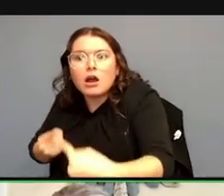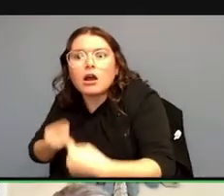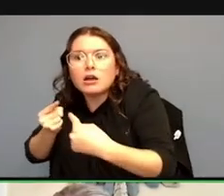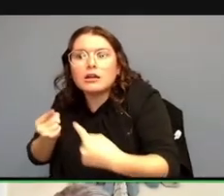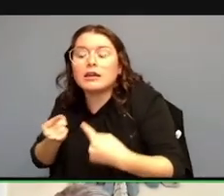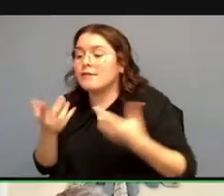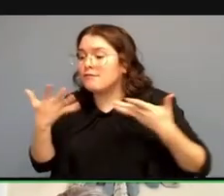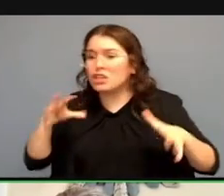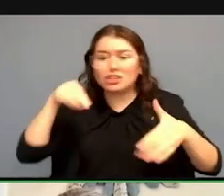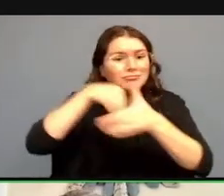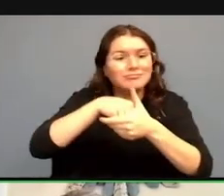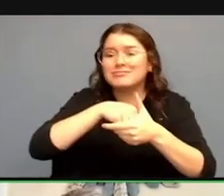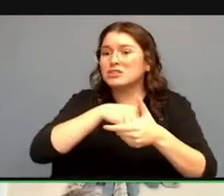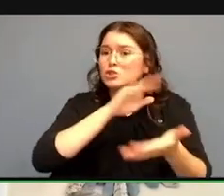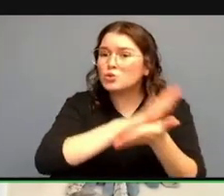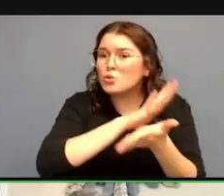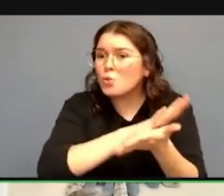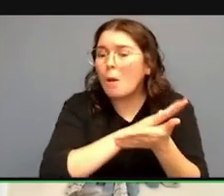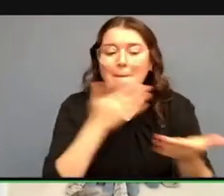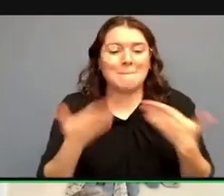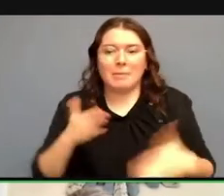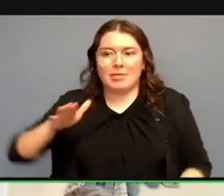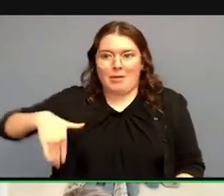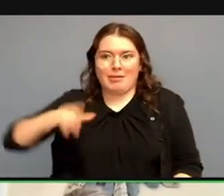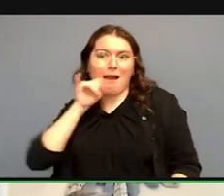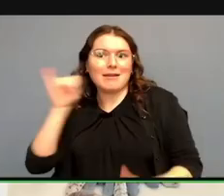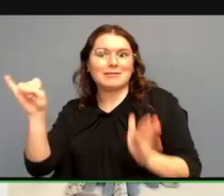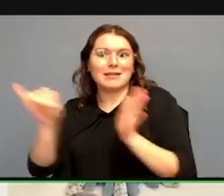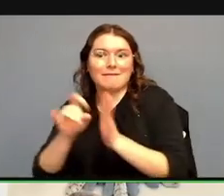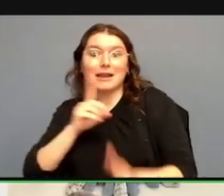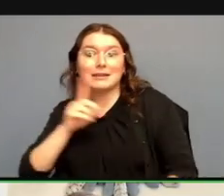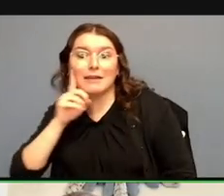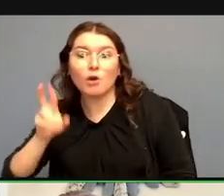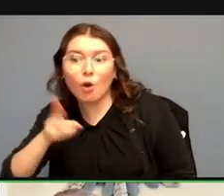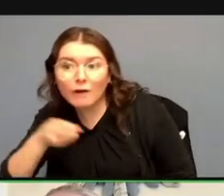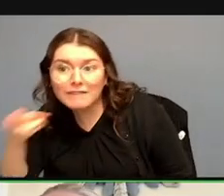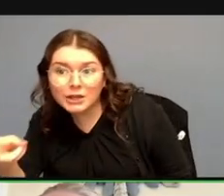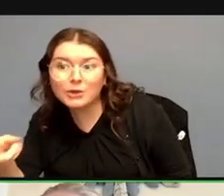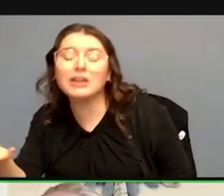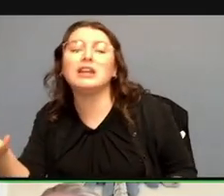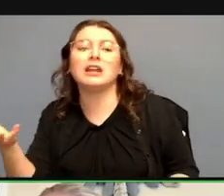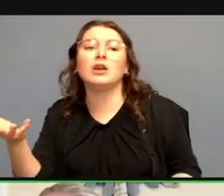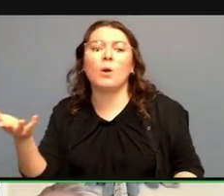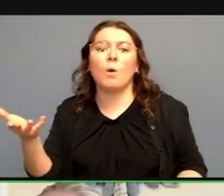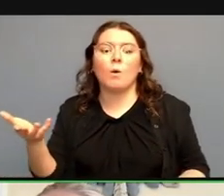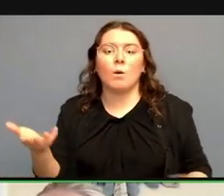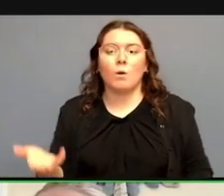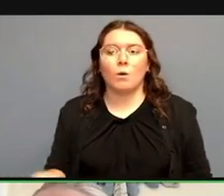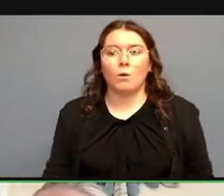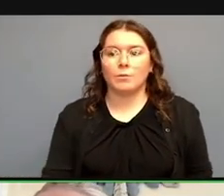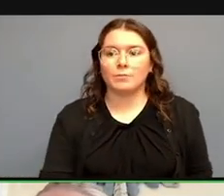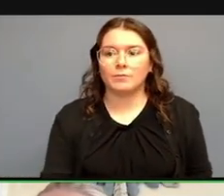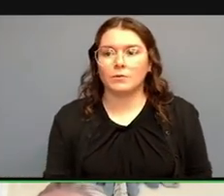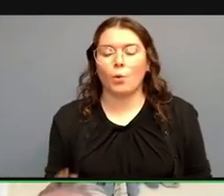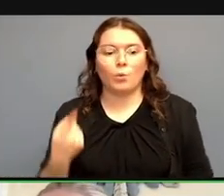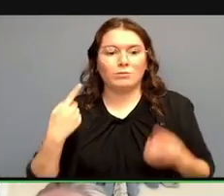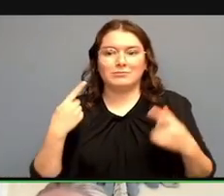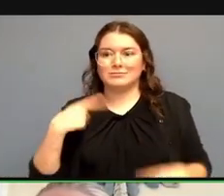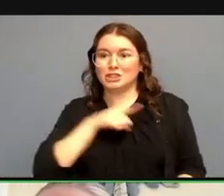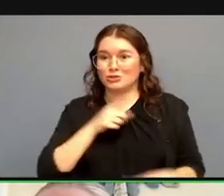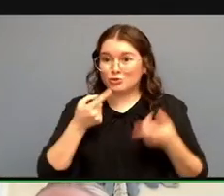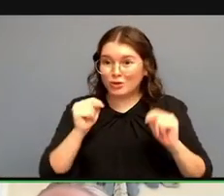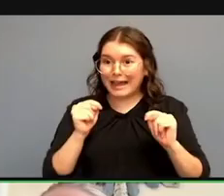in school. Maybe they were late identified as deaf or hard of hearing. And, we're trying to get